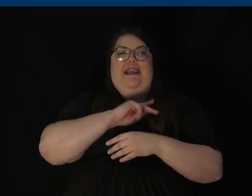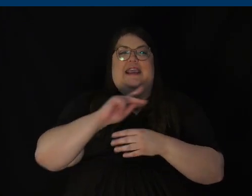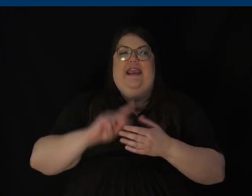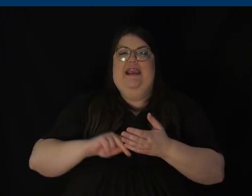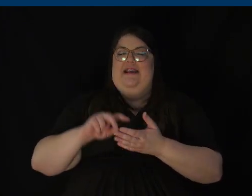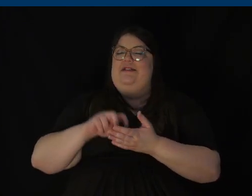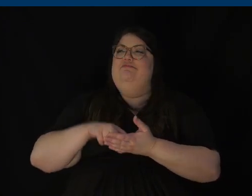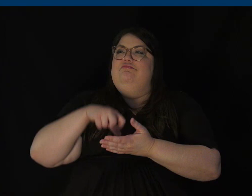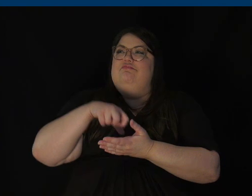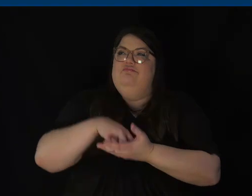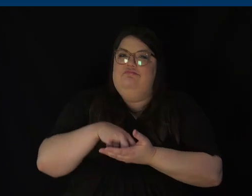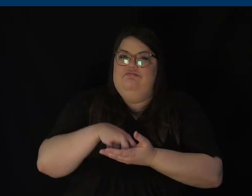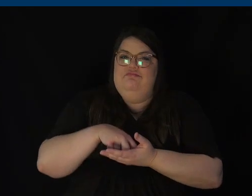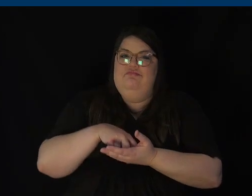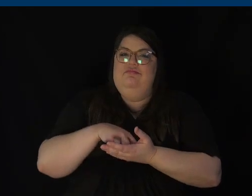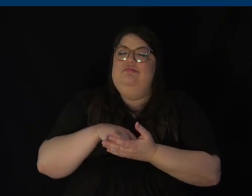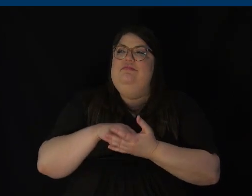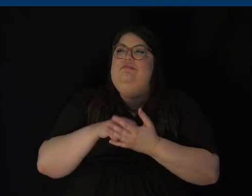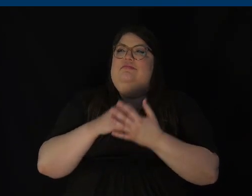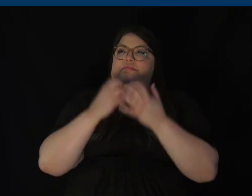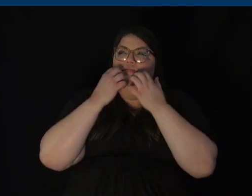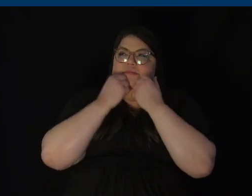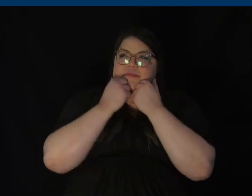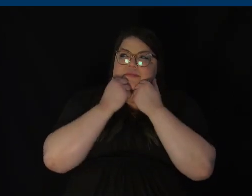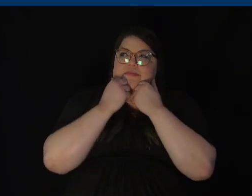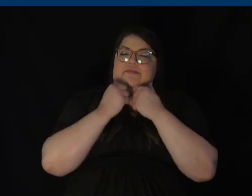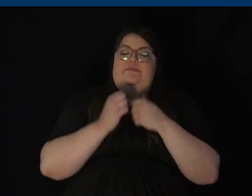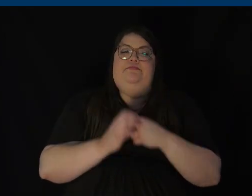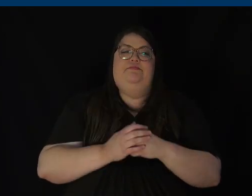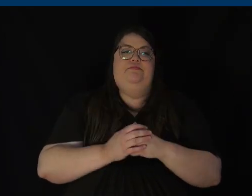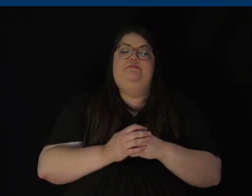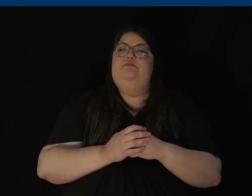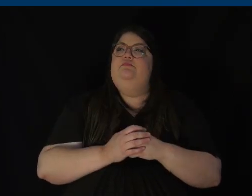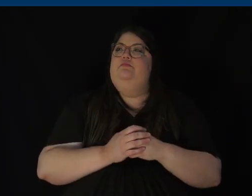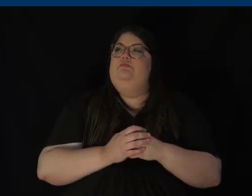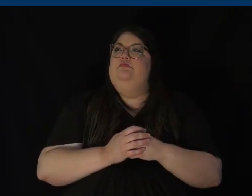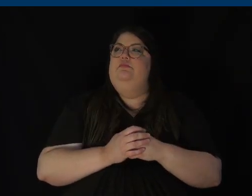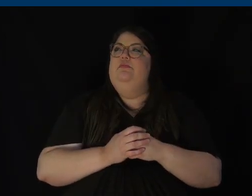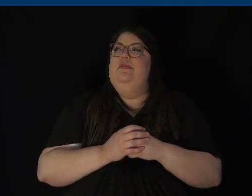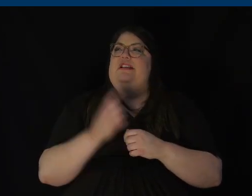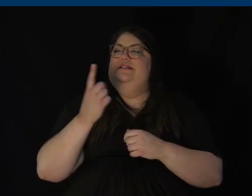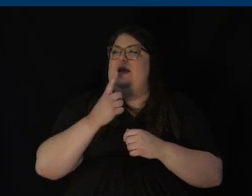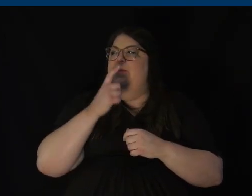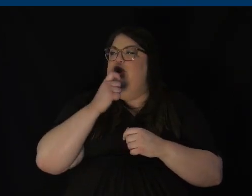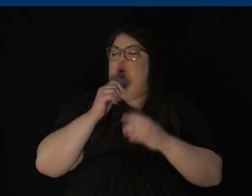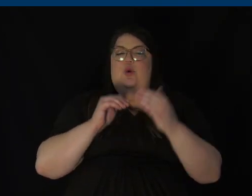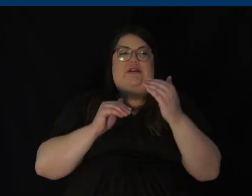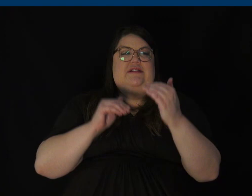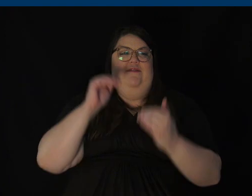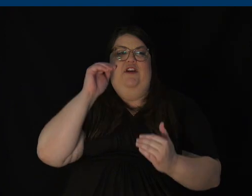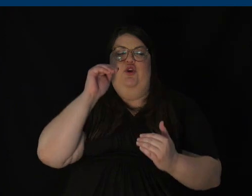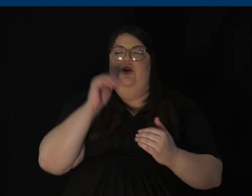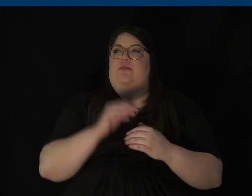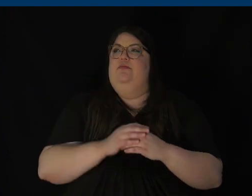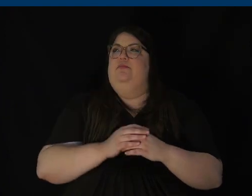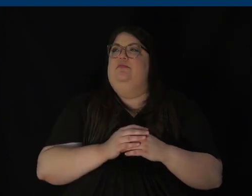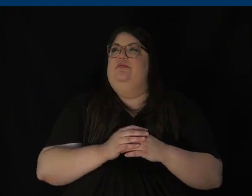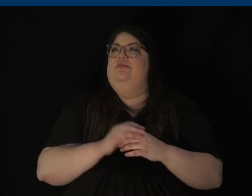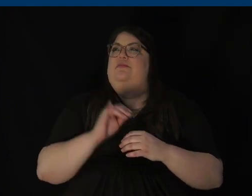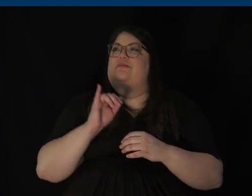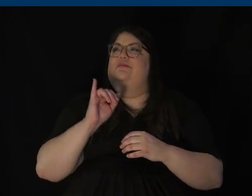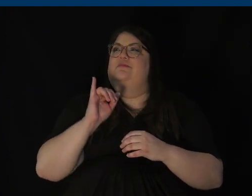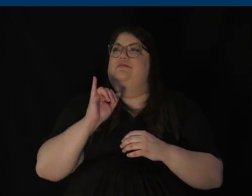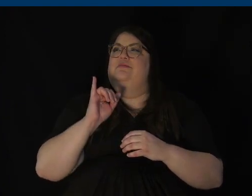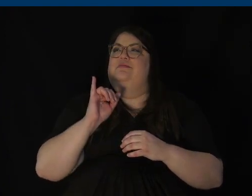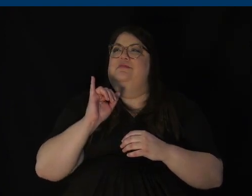kindness and his care towards someone who is inferior to him. This